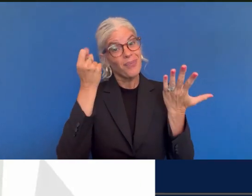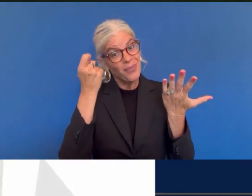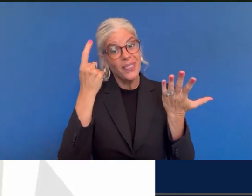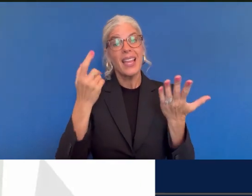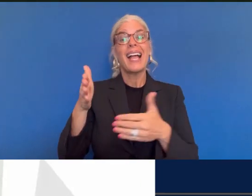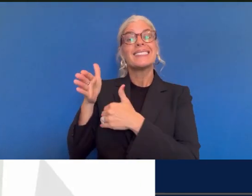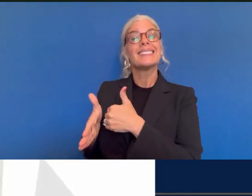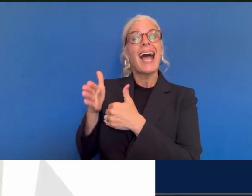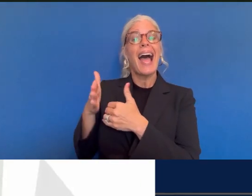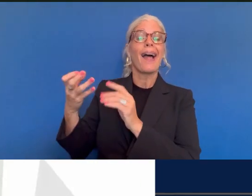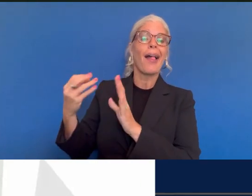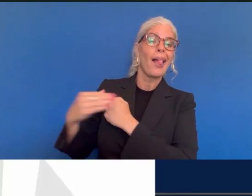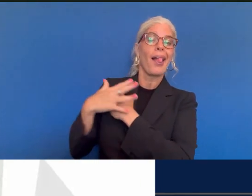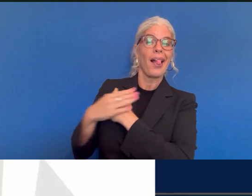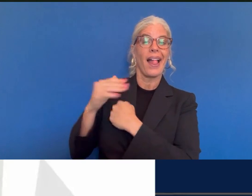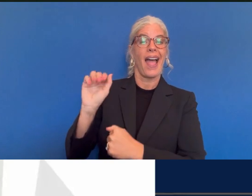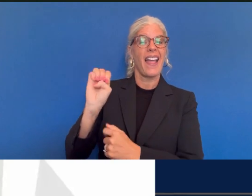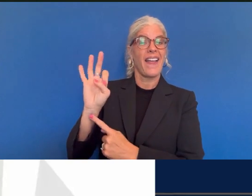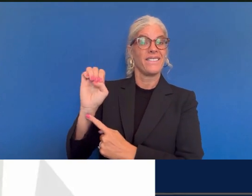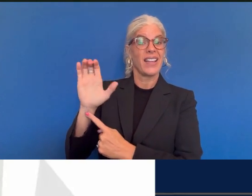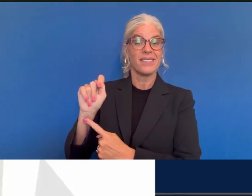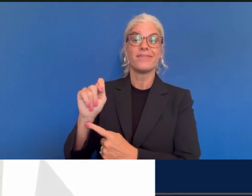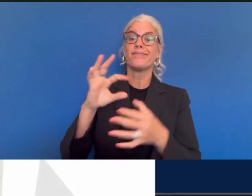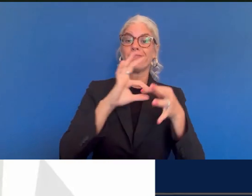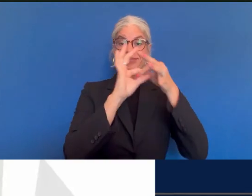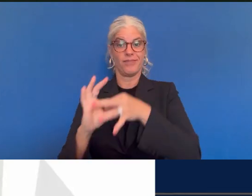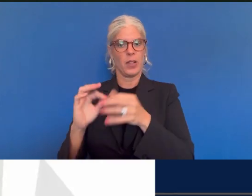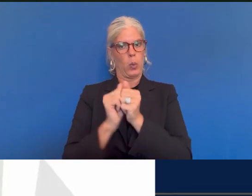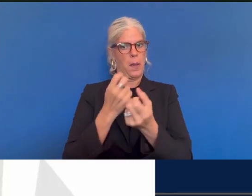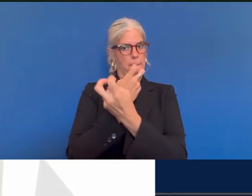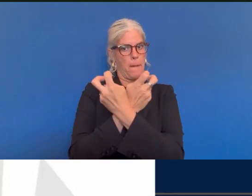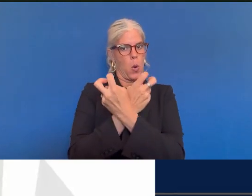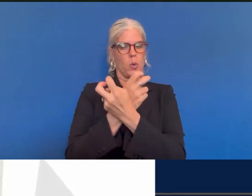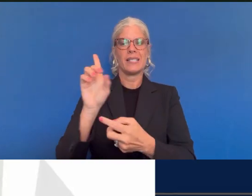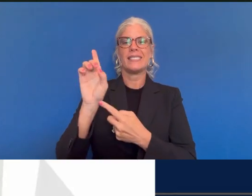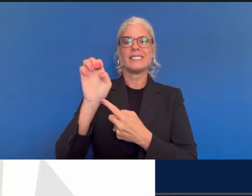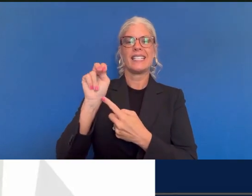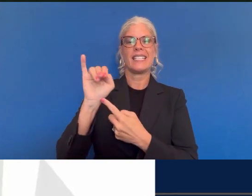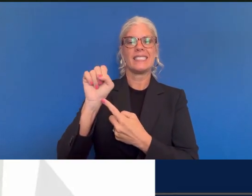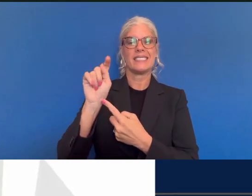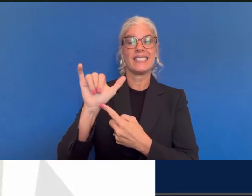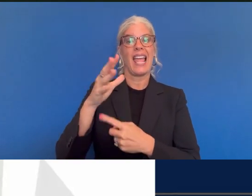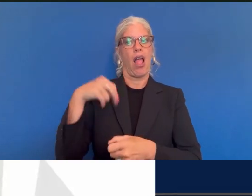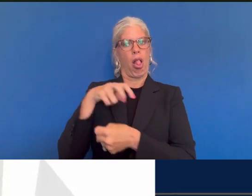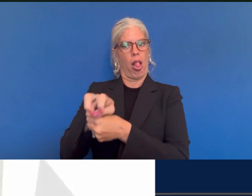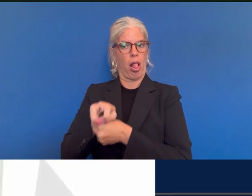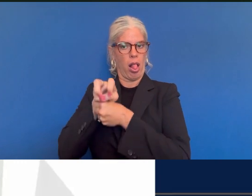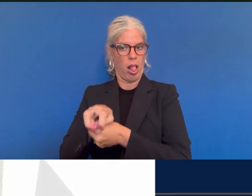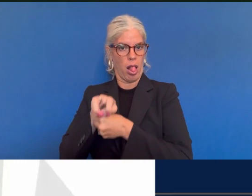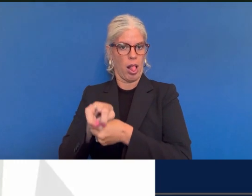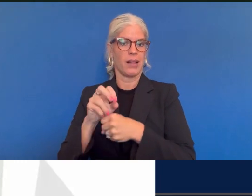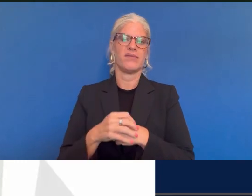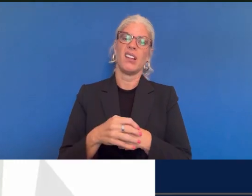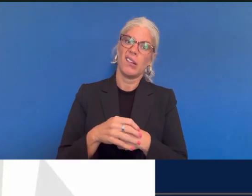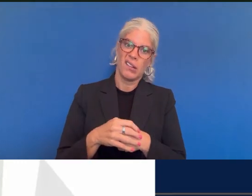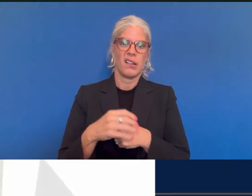in a chair. I have enough issues with bone density that I decided, no way, I'm not taking meds that are going to make my